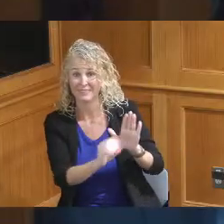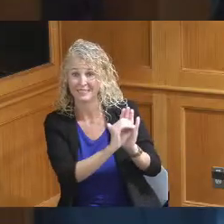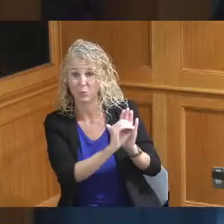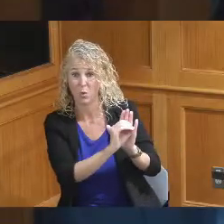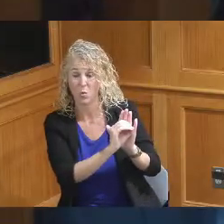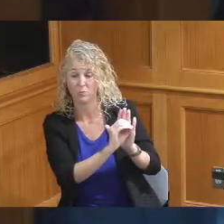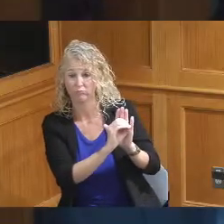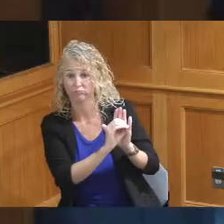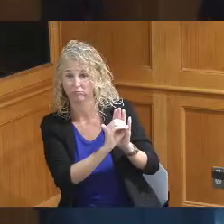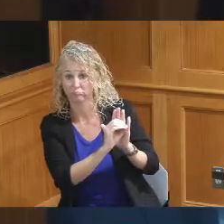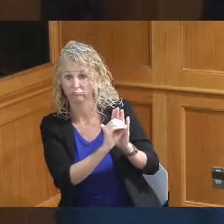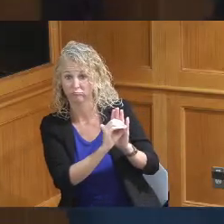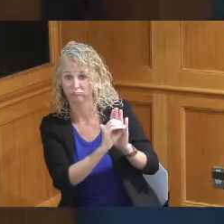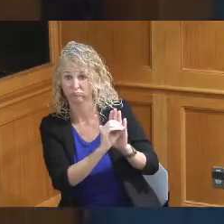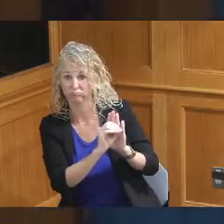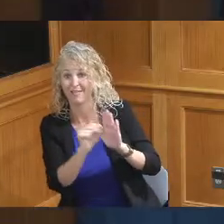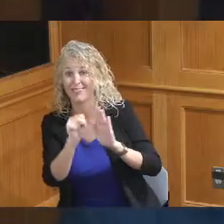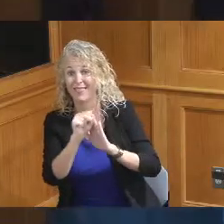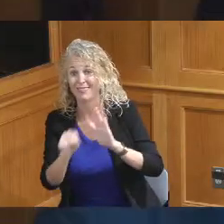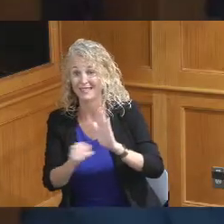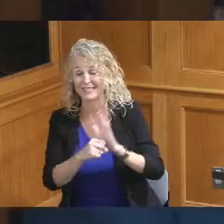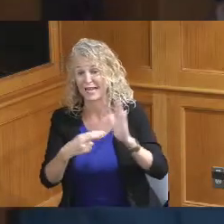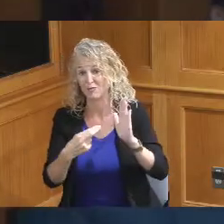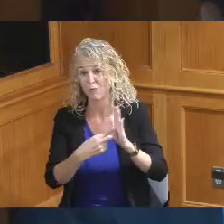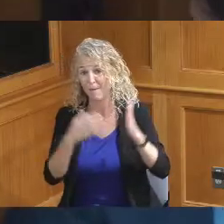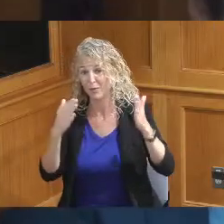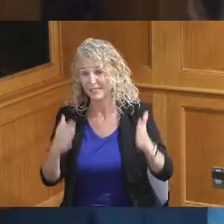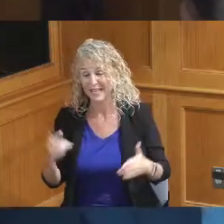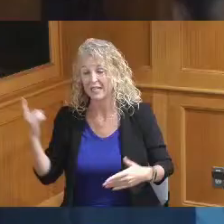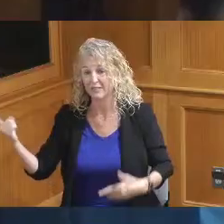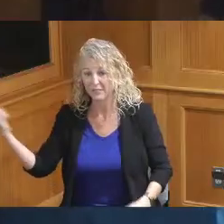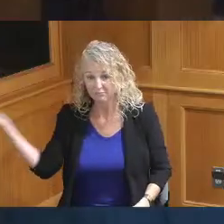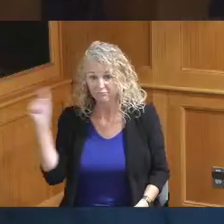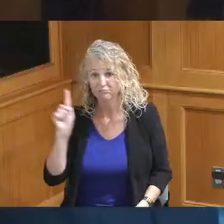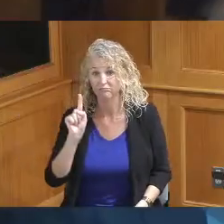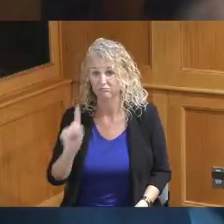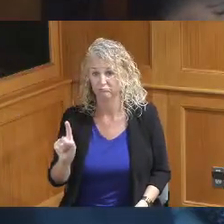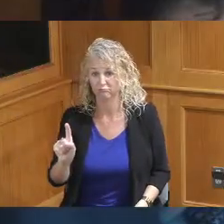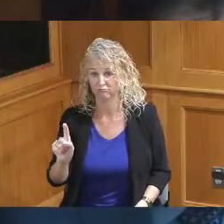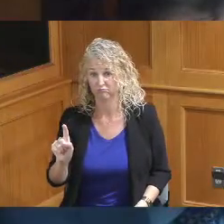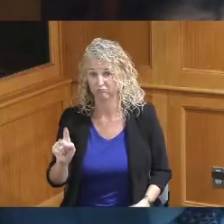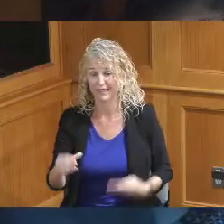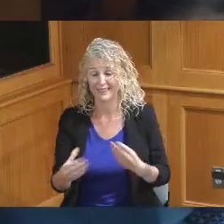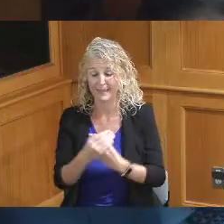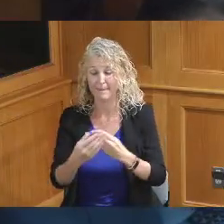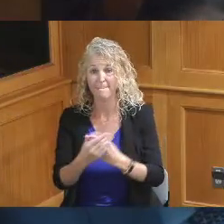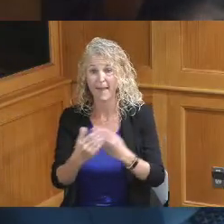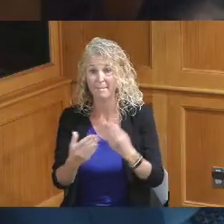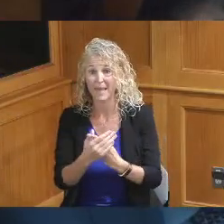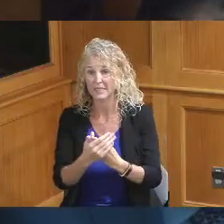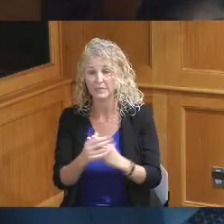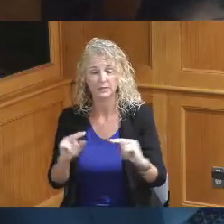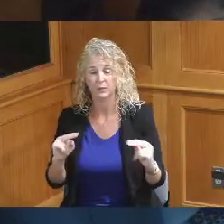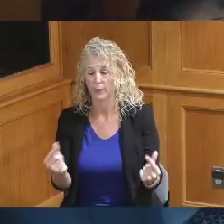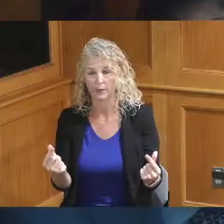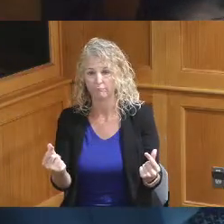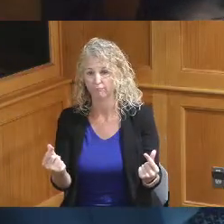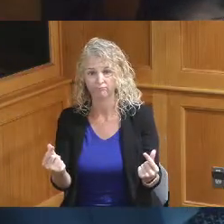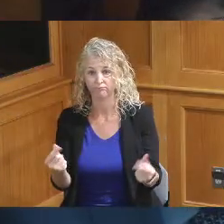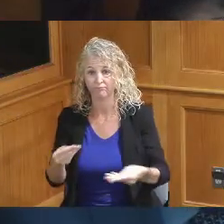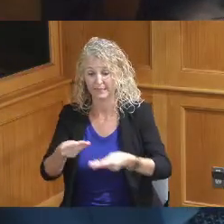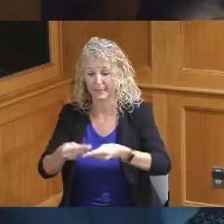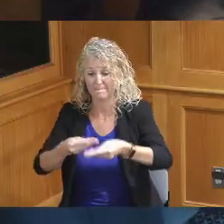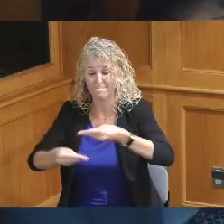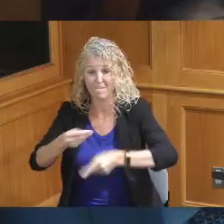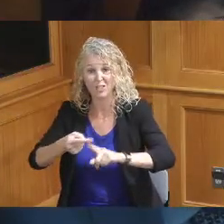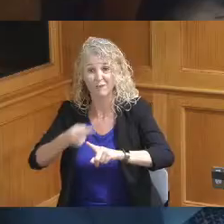went on to the state reps on the floor. If they had some amendments, it went nowhere. They came out with a budget from